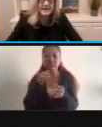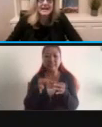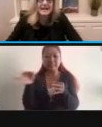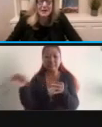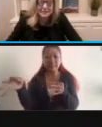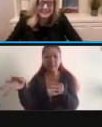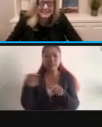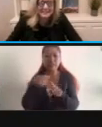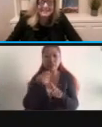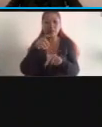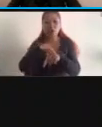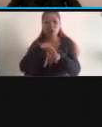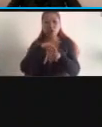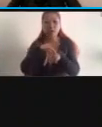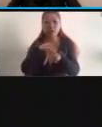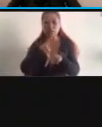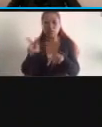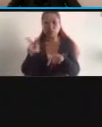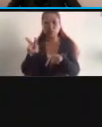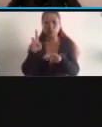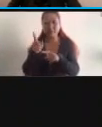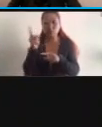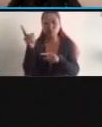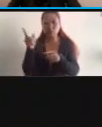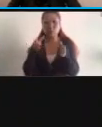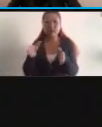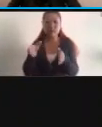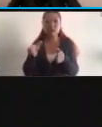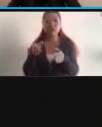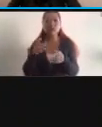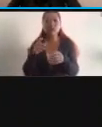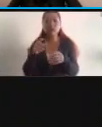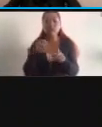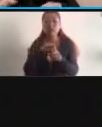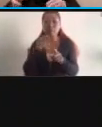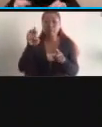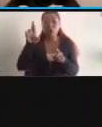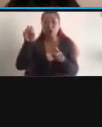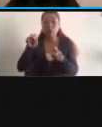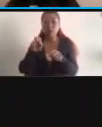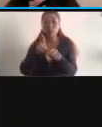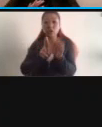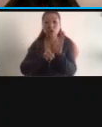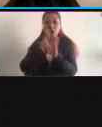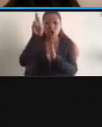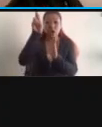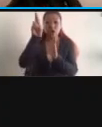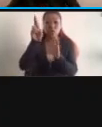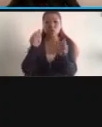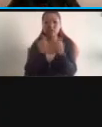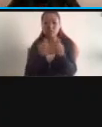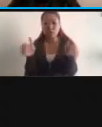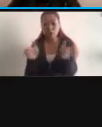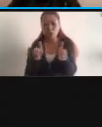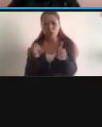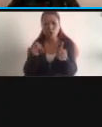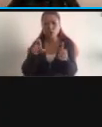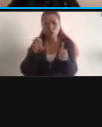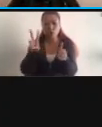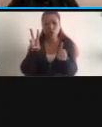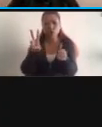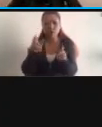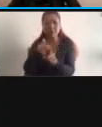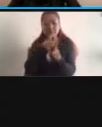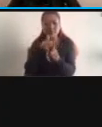way. Complex feats such as landing and launch from Mars will be executed by the small crew with unparalleled levels of autonomy from